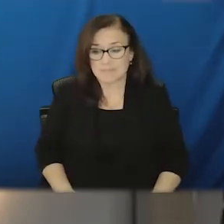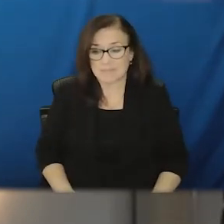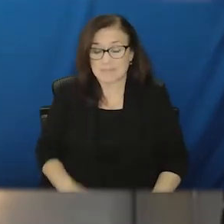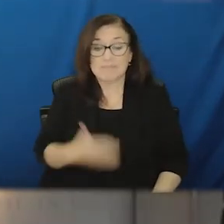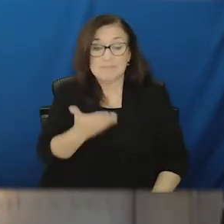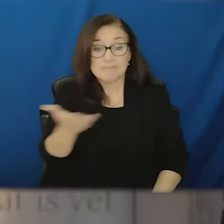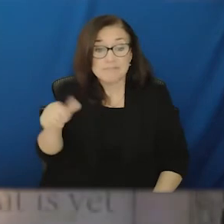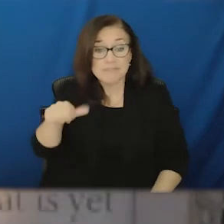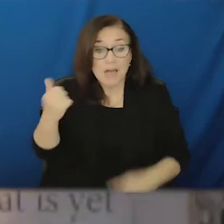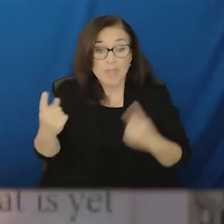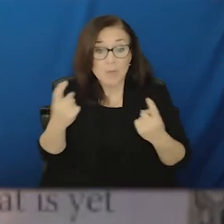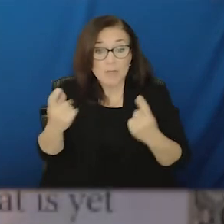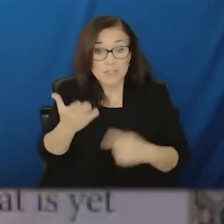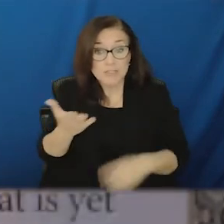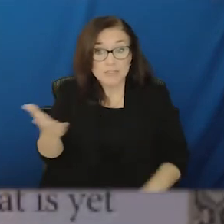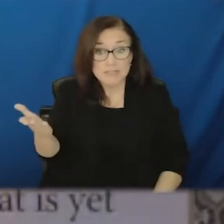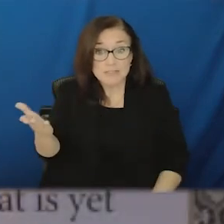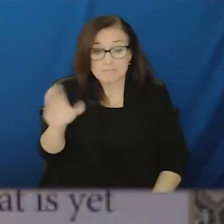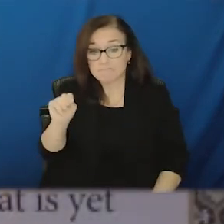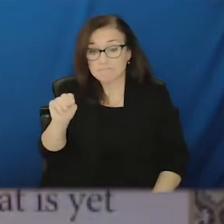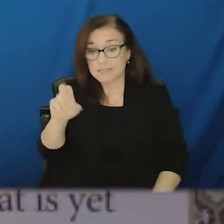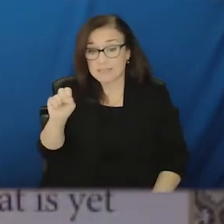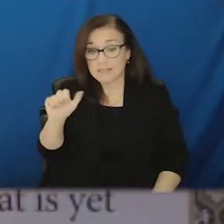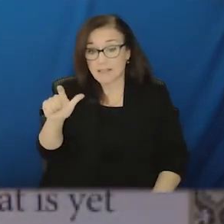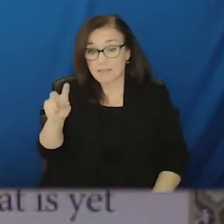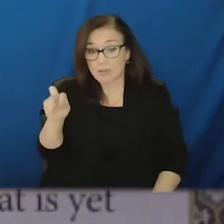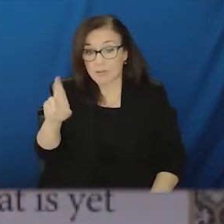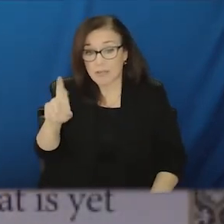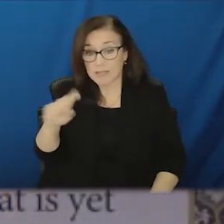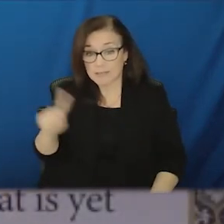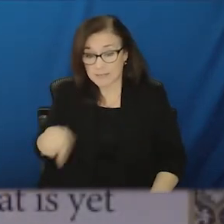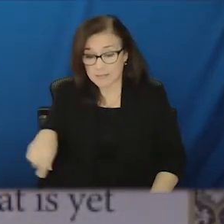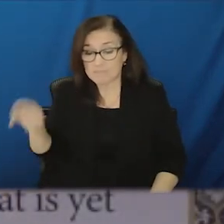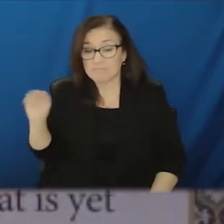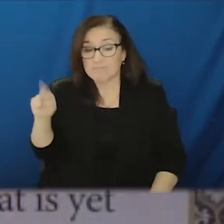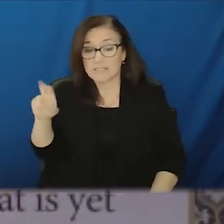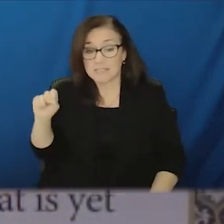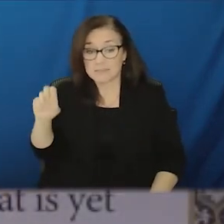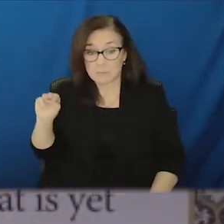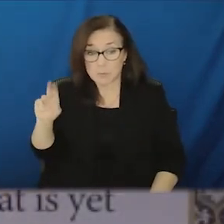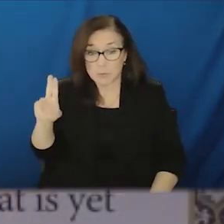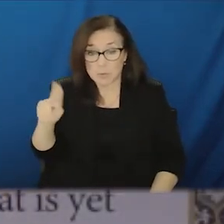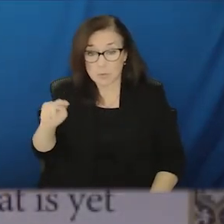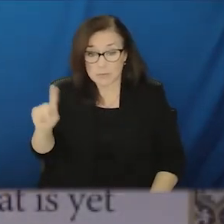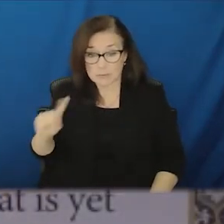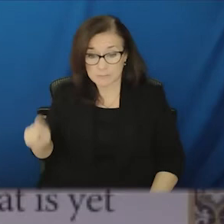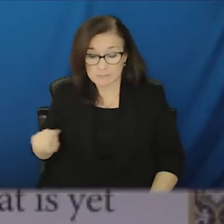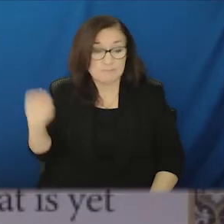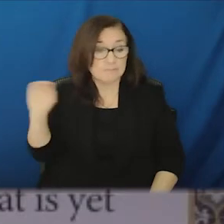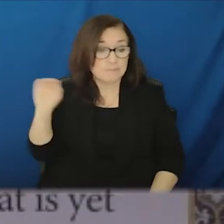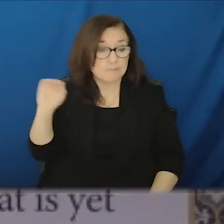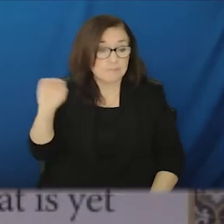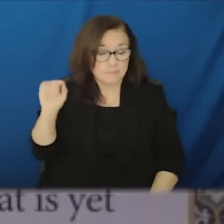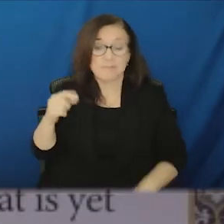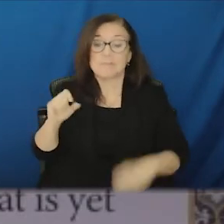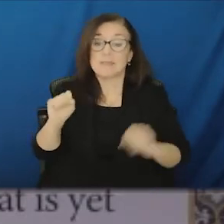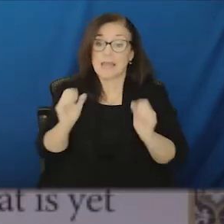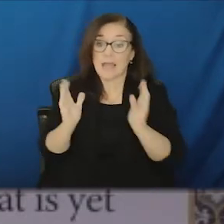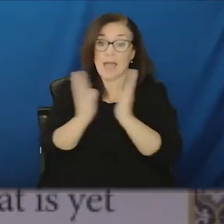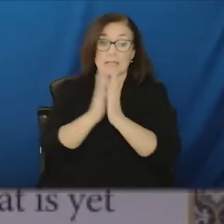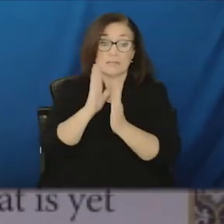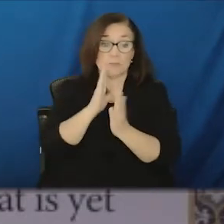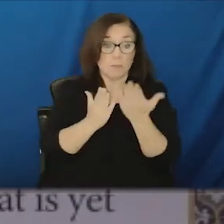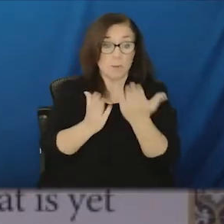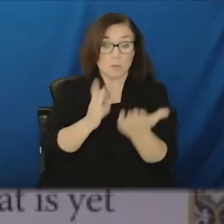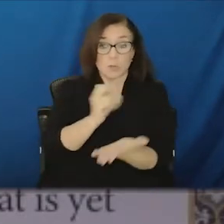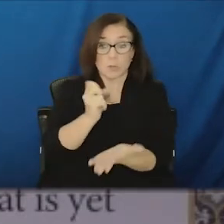Any other questions? Ms. Alvarez or Ms. Munoz? No? So may I now ask for a motion to approve Resolution